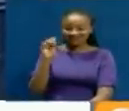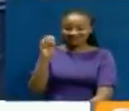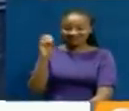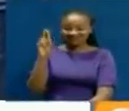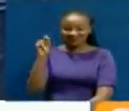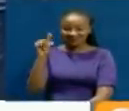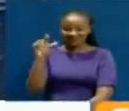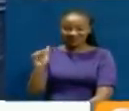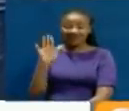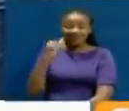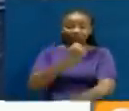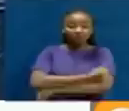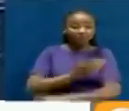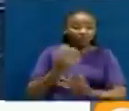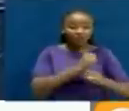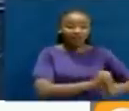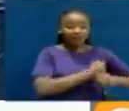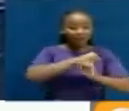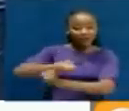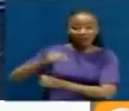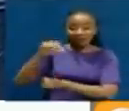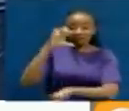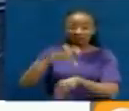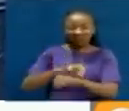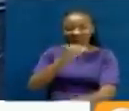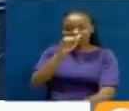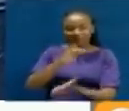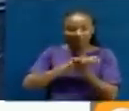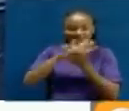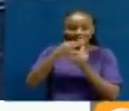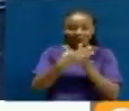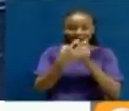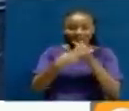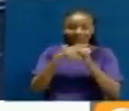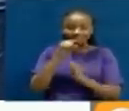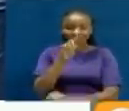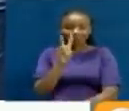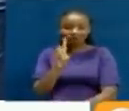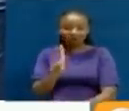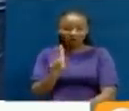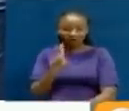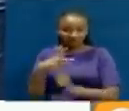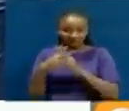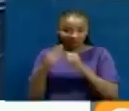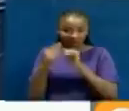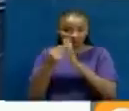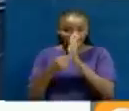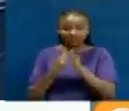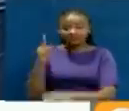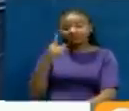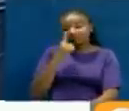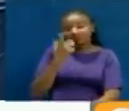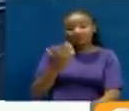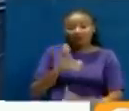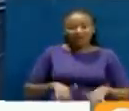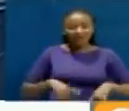Sare School in Oyugis, that's in Homa Bay, who scored A plane with 87.173 points. The 18-year-old who lives in a bedsitter